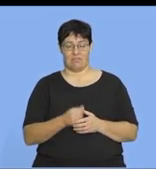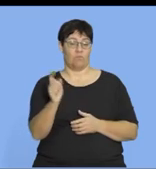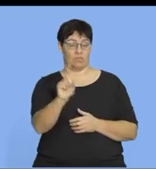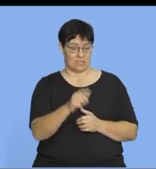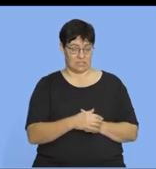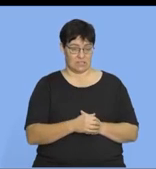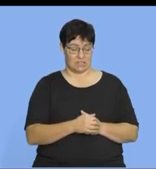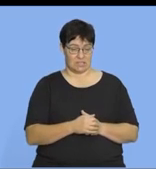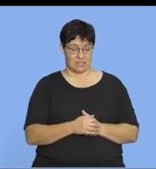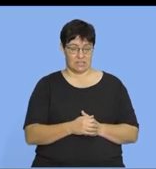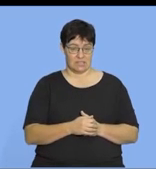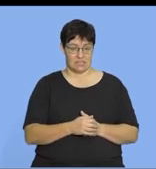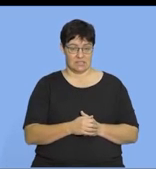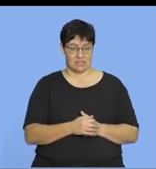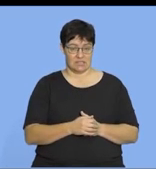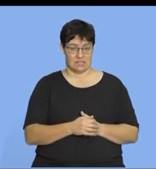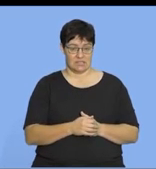is,